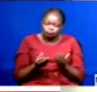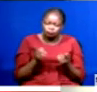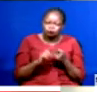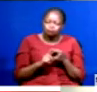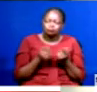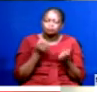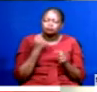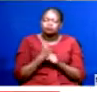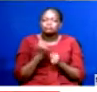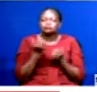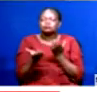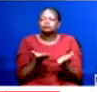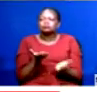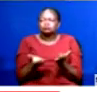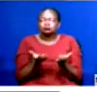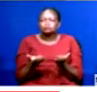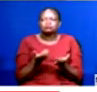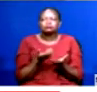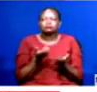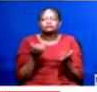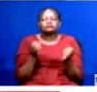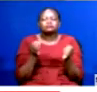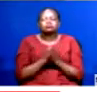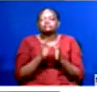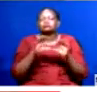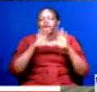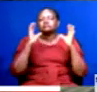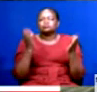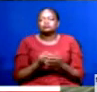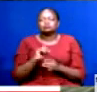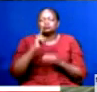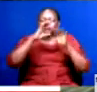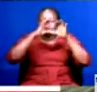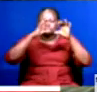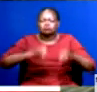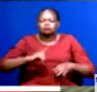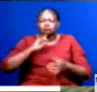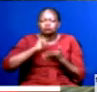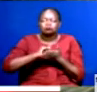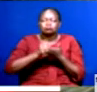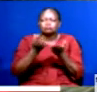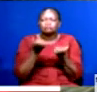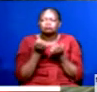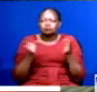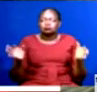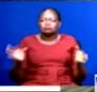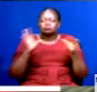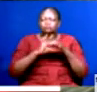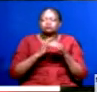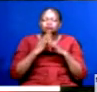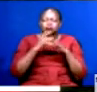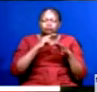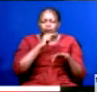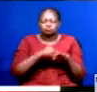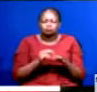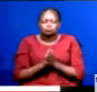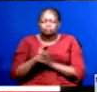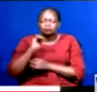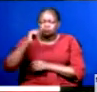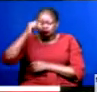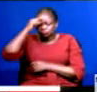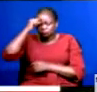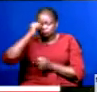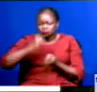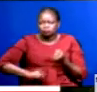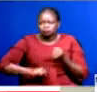and relate to the rest of the world. The Ministry of Devolution says there is need for collaboration between the national and county governments in